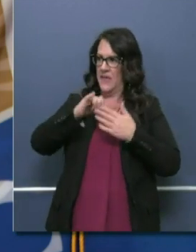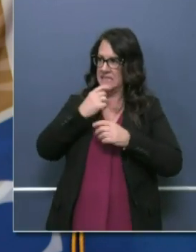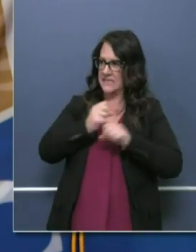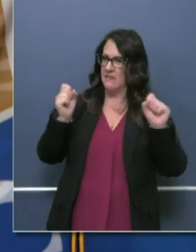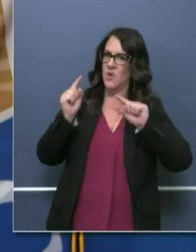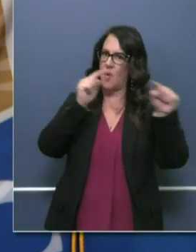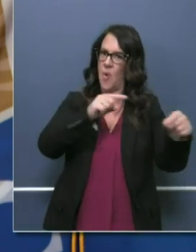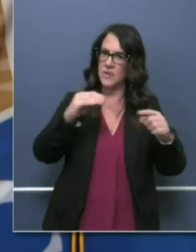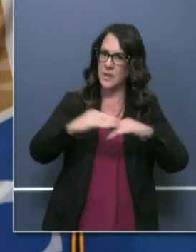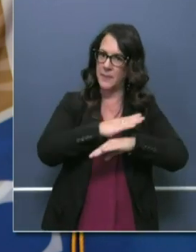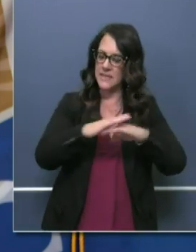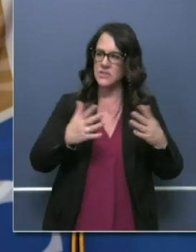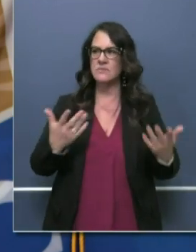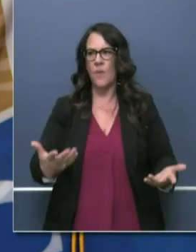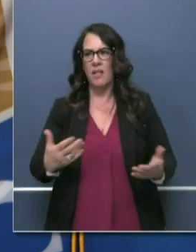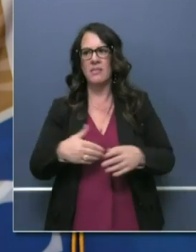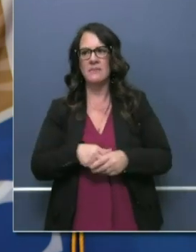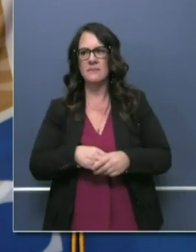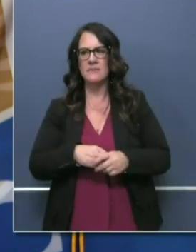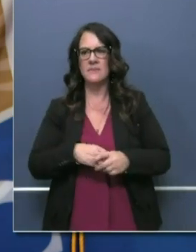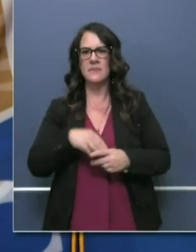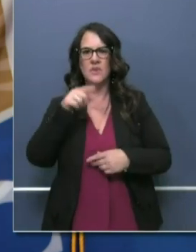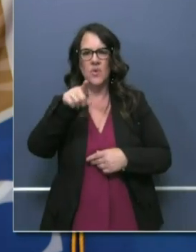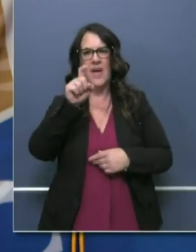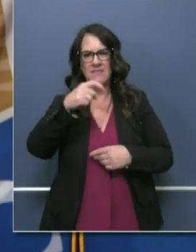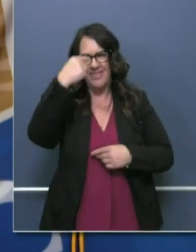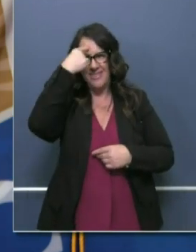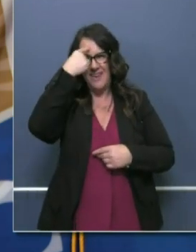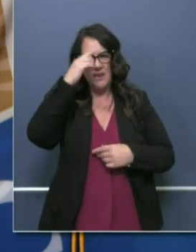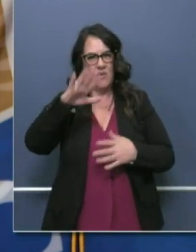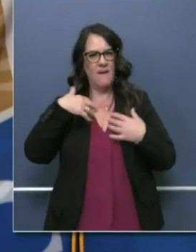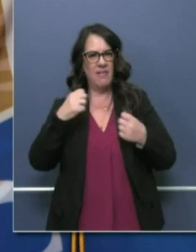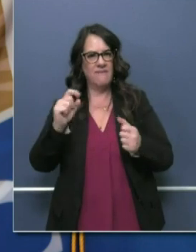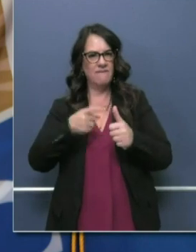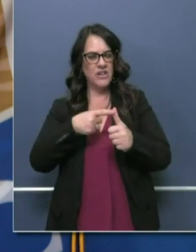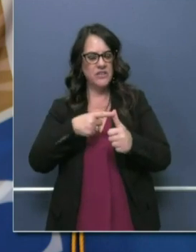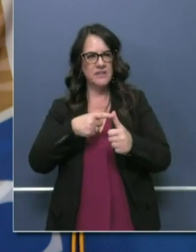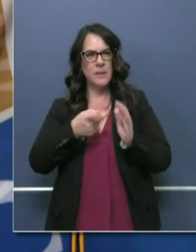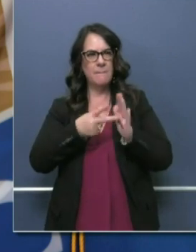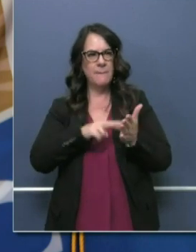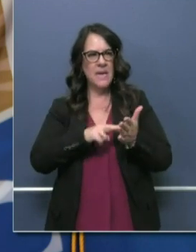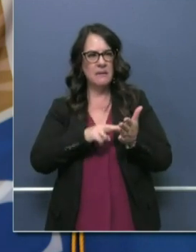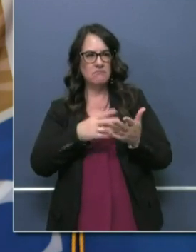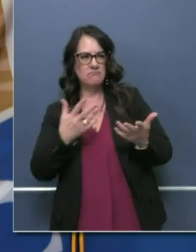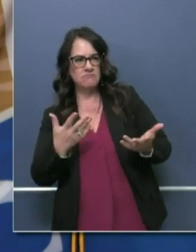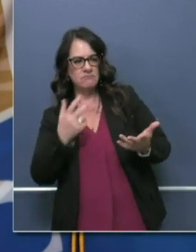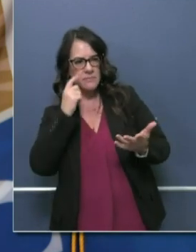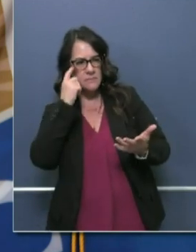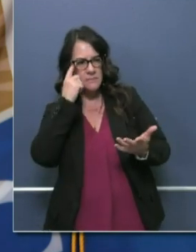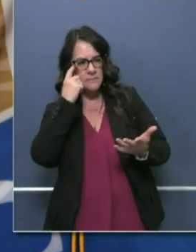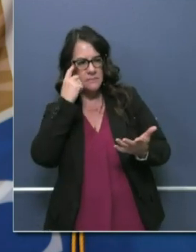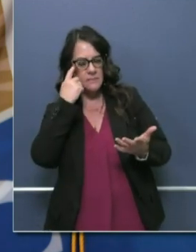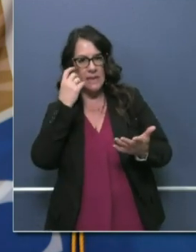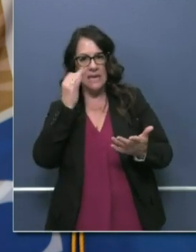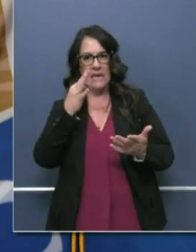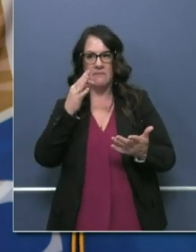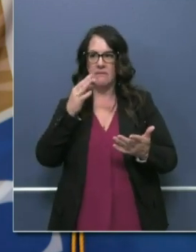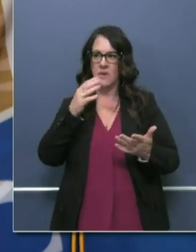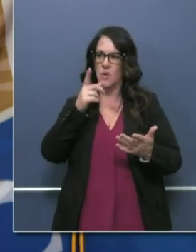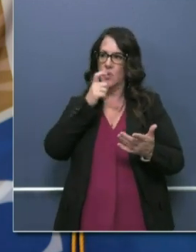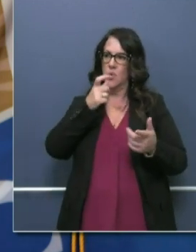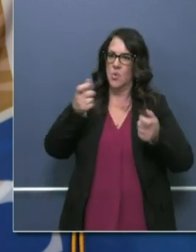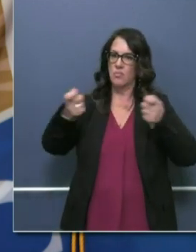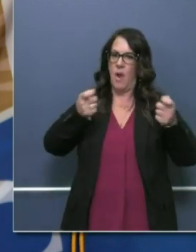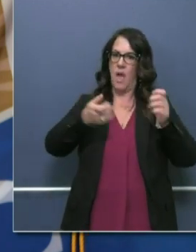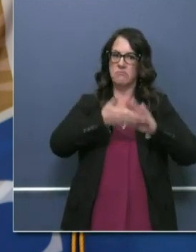the only way you can do that is you have a health-first frame. The only way you do that is you take the guidelines we're putting